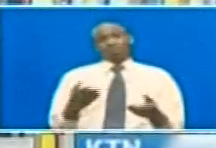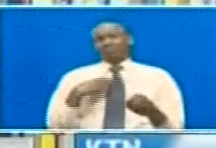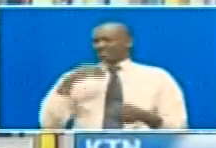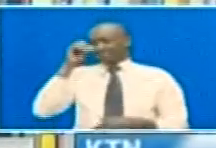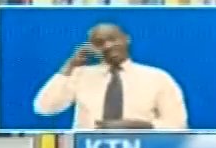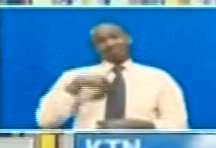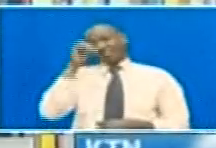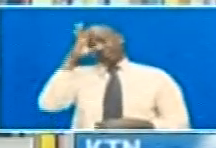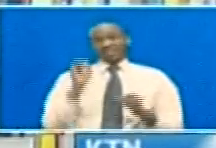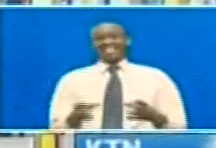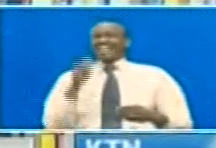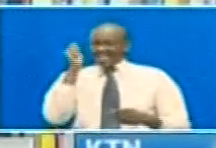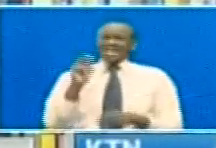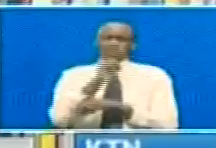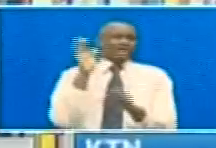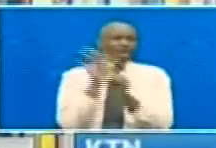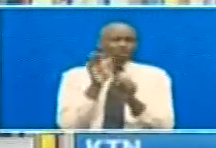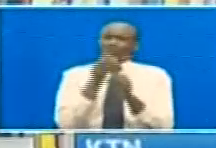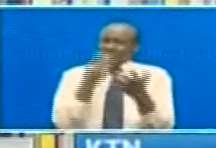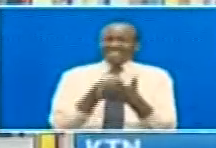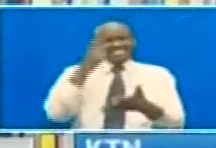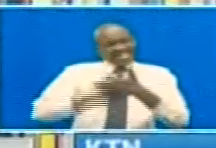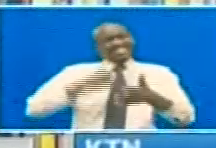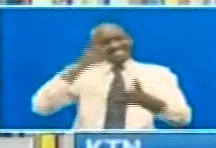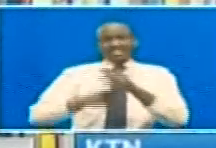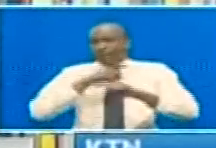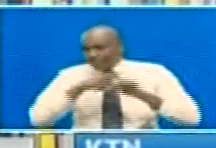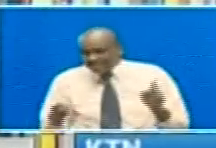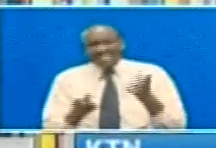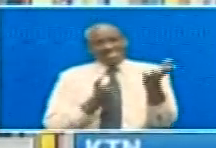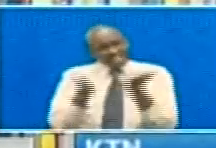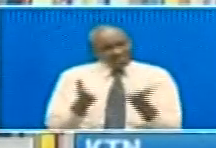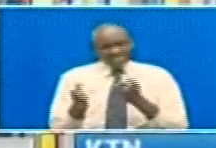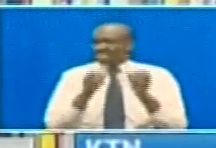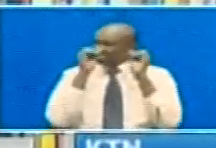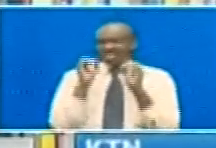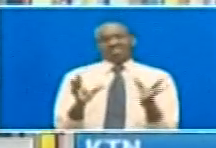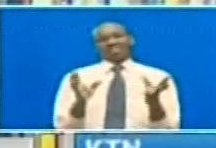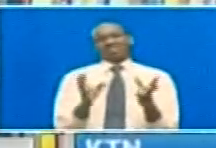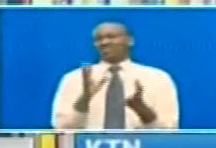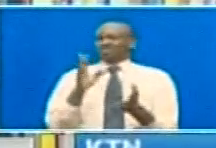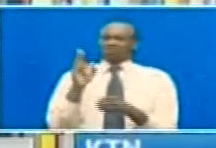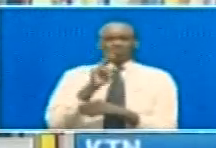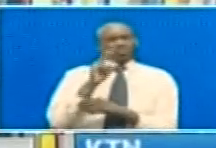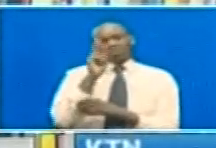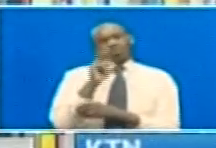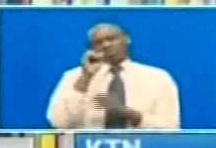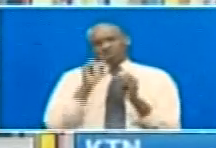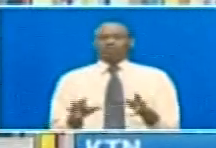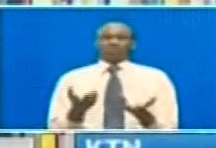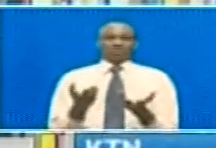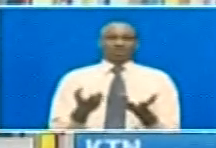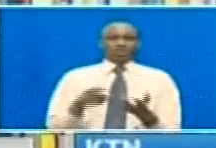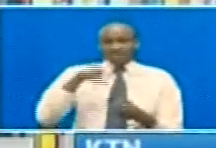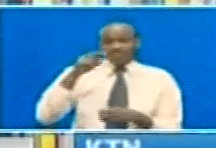that Kenya spent a lot of money in terms of taxes. But in terms of the efficiency of our spending, we are one of the lowest. Efficiency in terms of